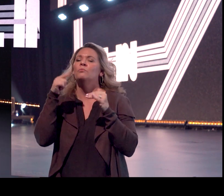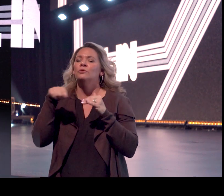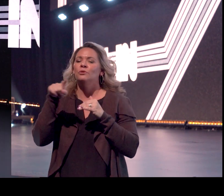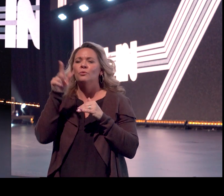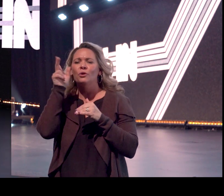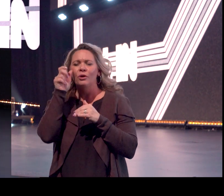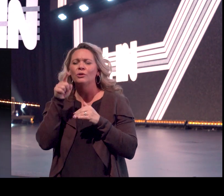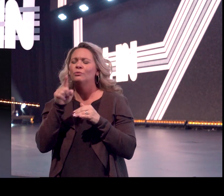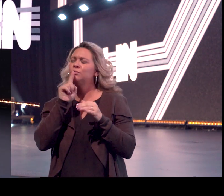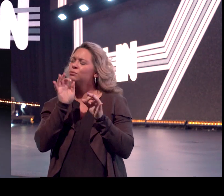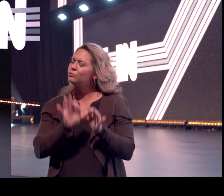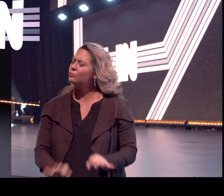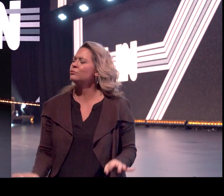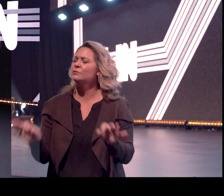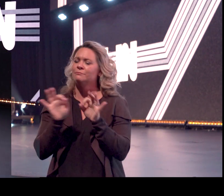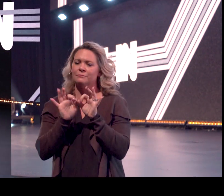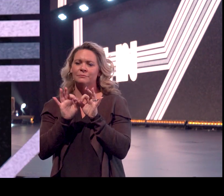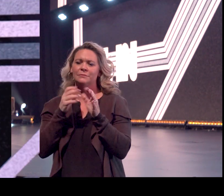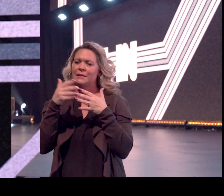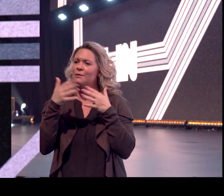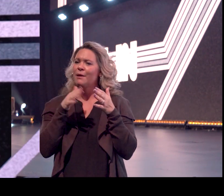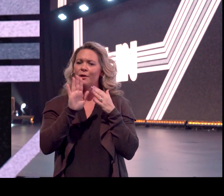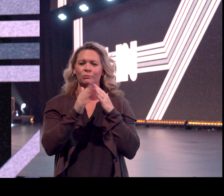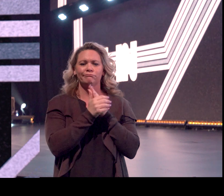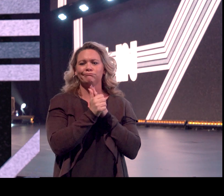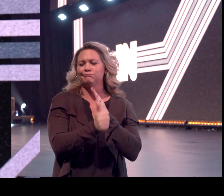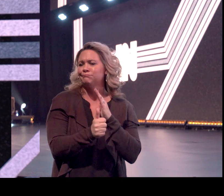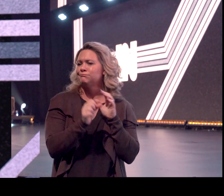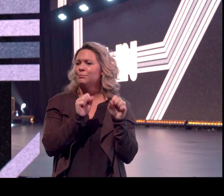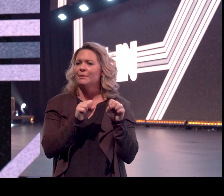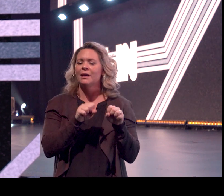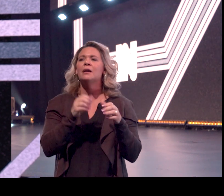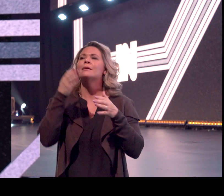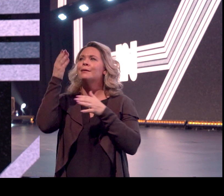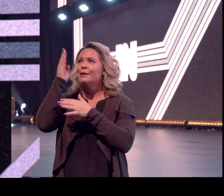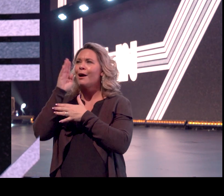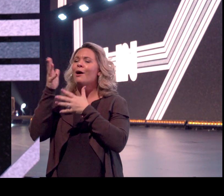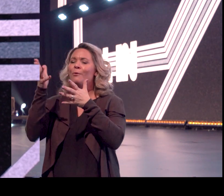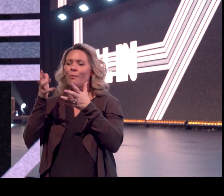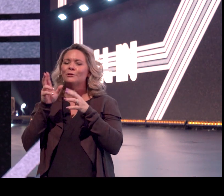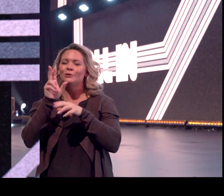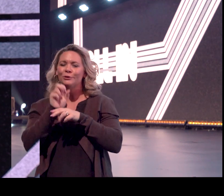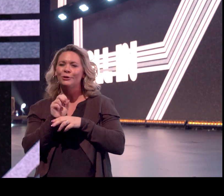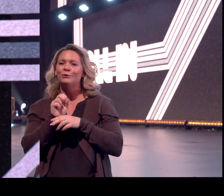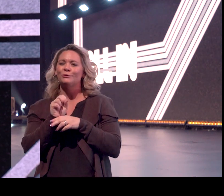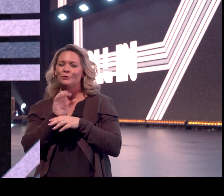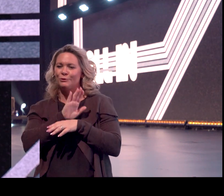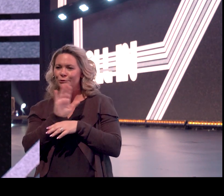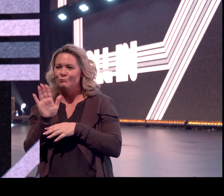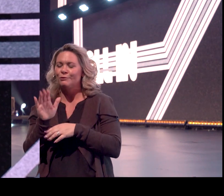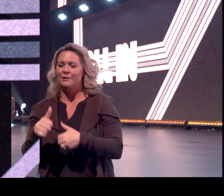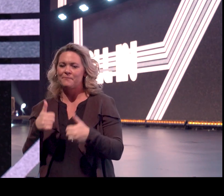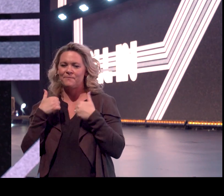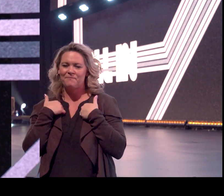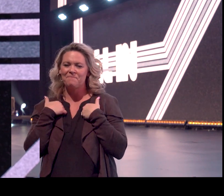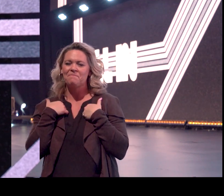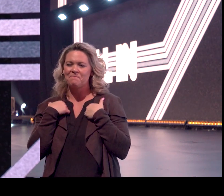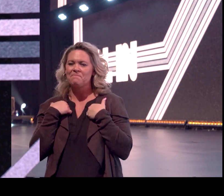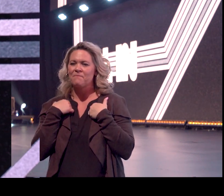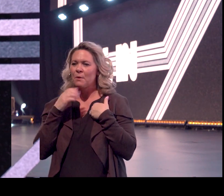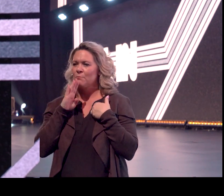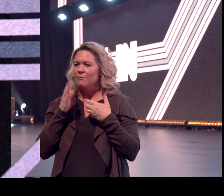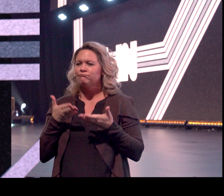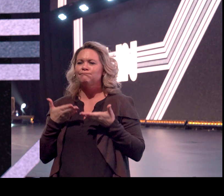I hope you've heard that you're indispensable, and regardless of your ability, God wants to use your availability. And we have so